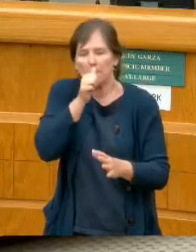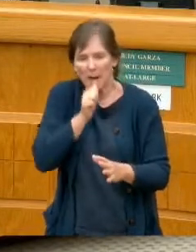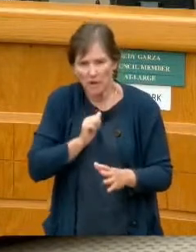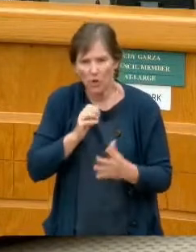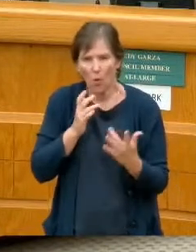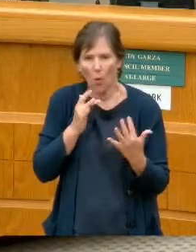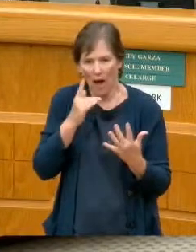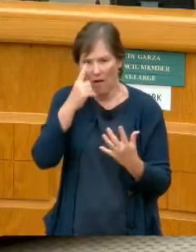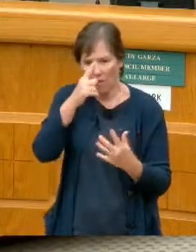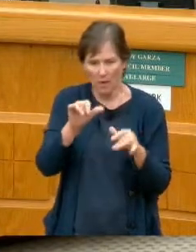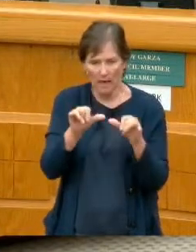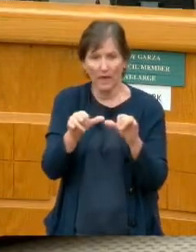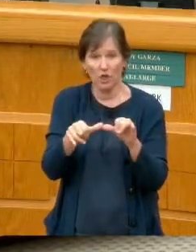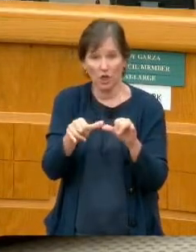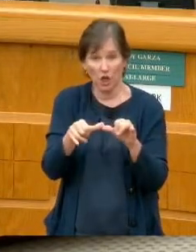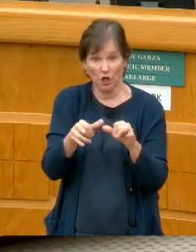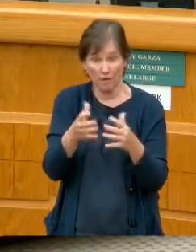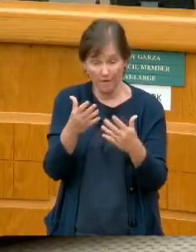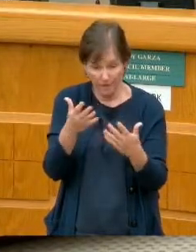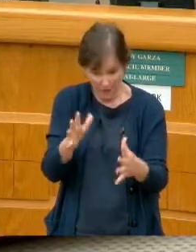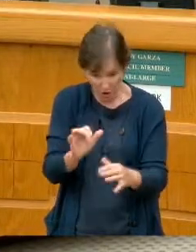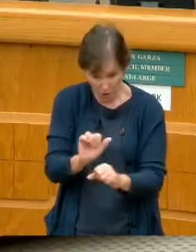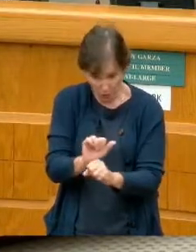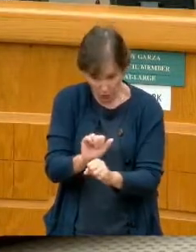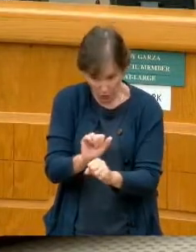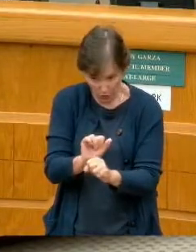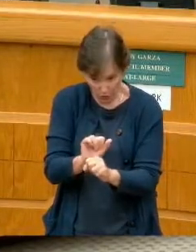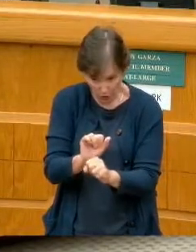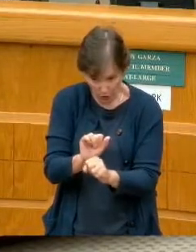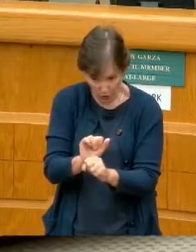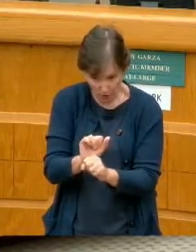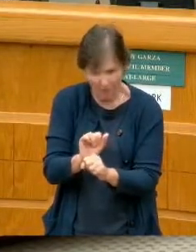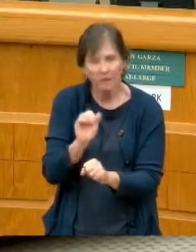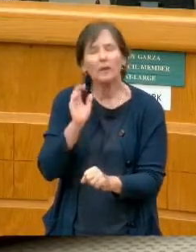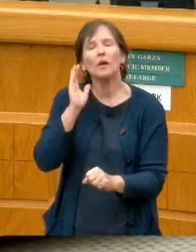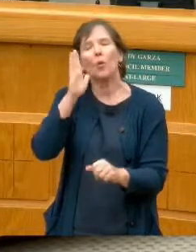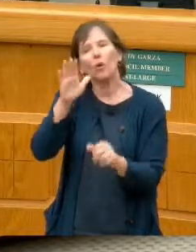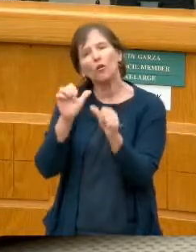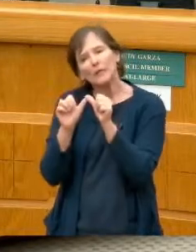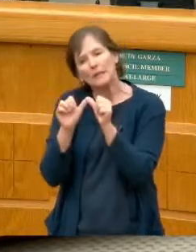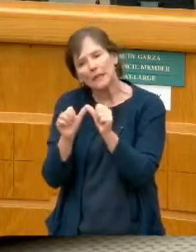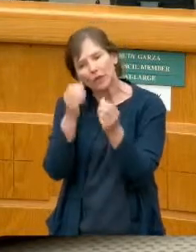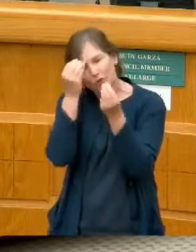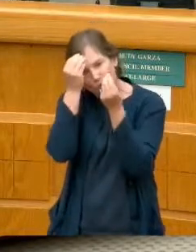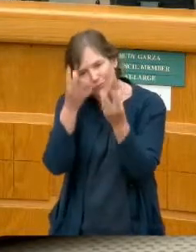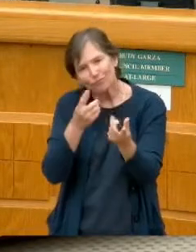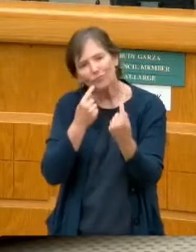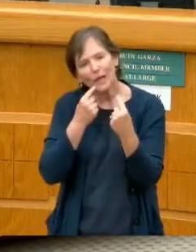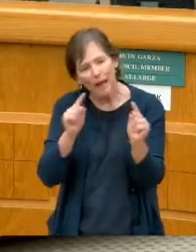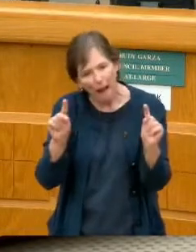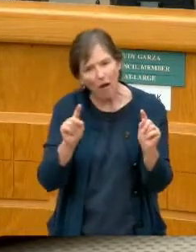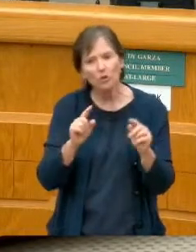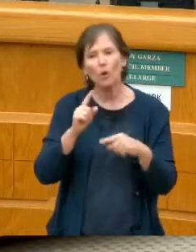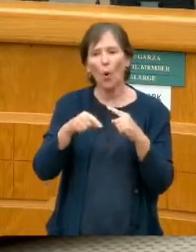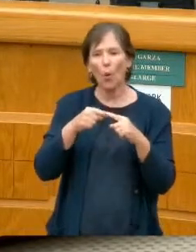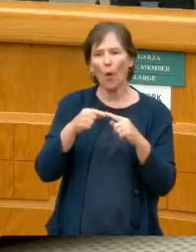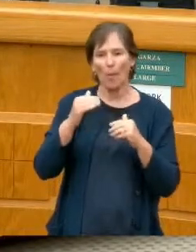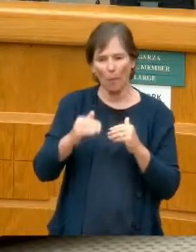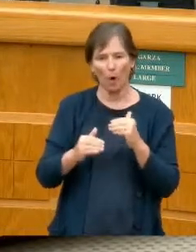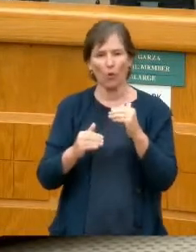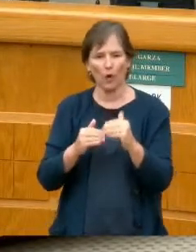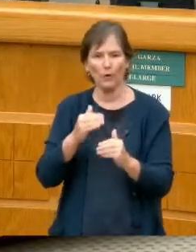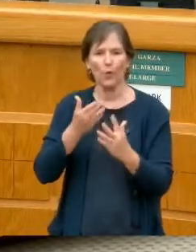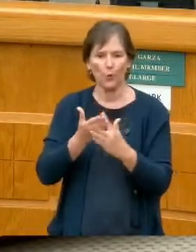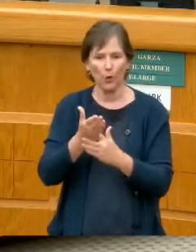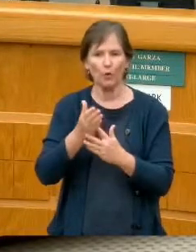we're going to continue to update you, and through this medium and other medium platforms that the county has. And we know